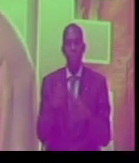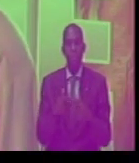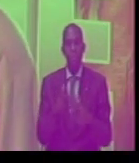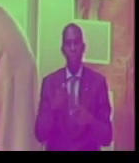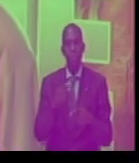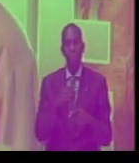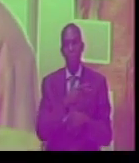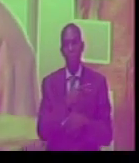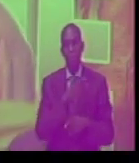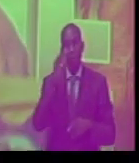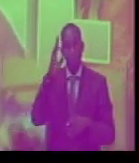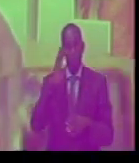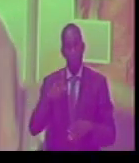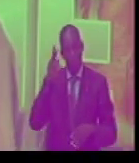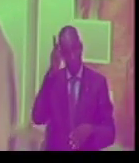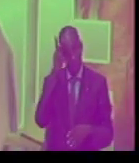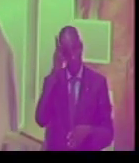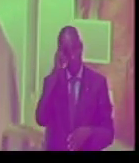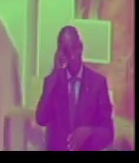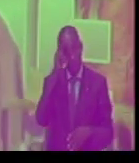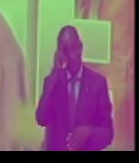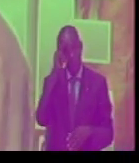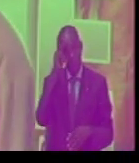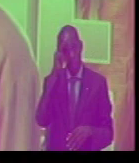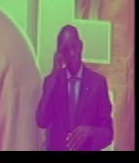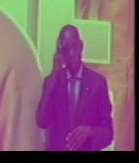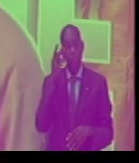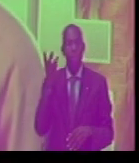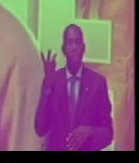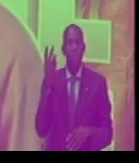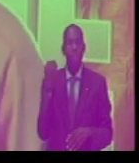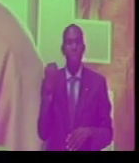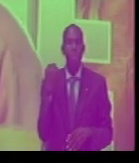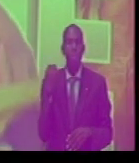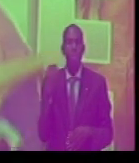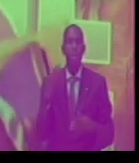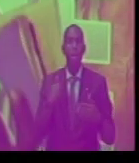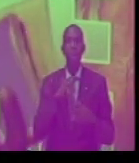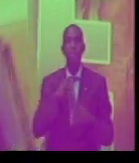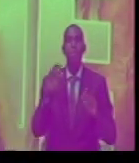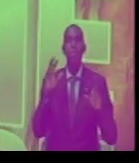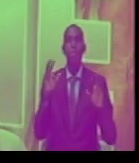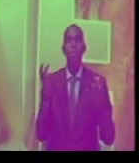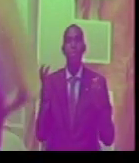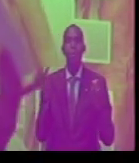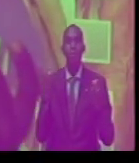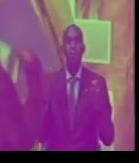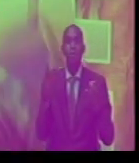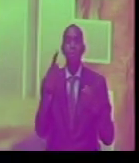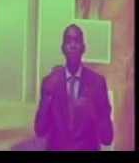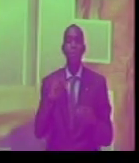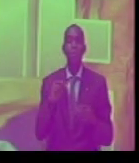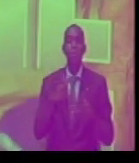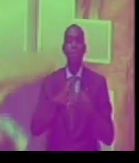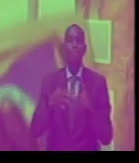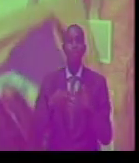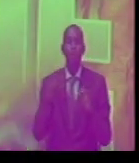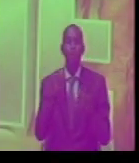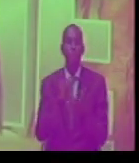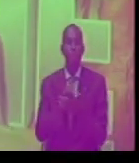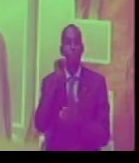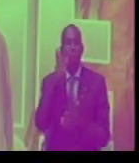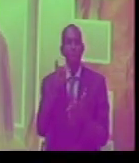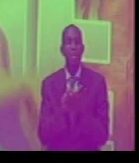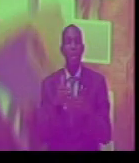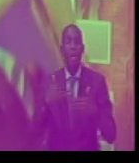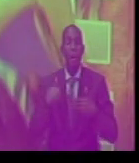crusade, then our Father in the Lord, that time was having the